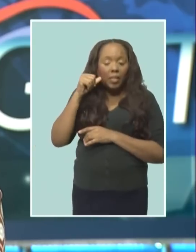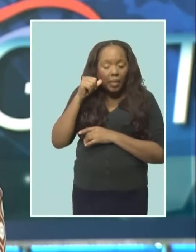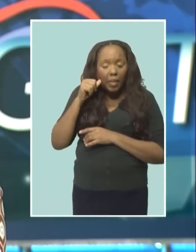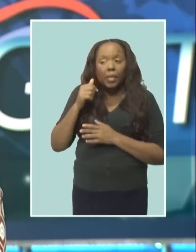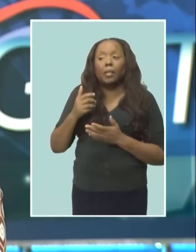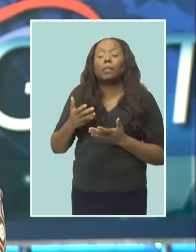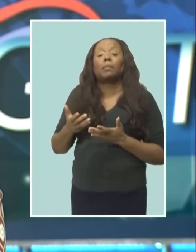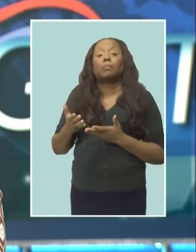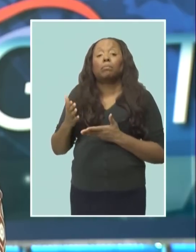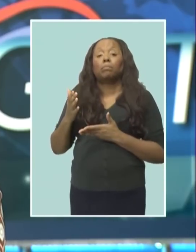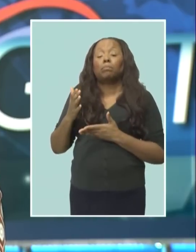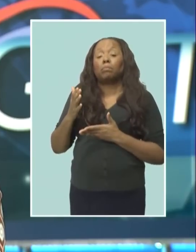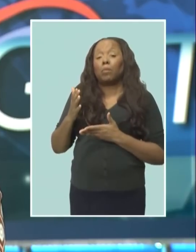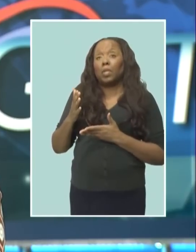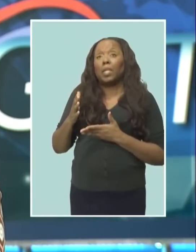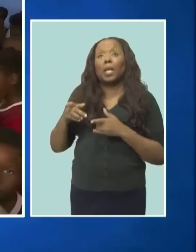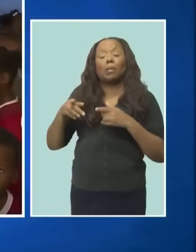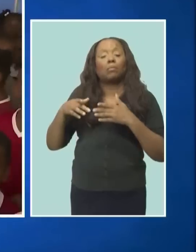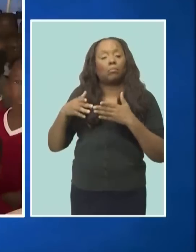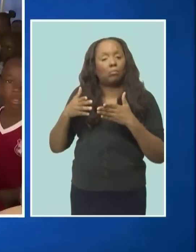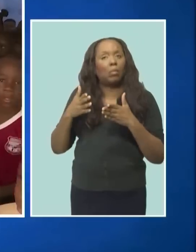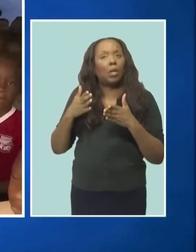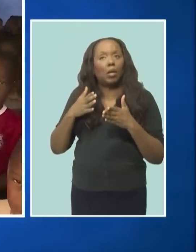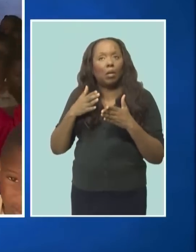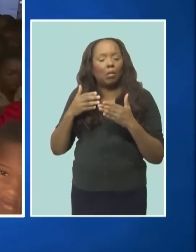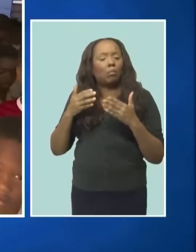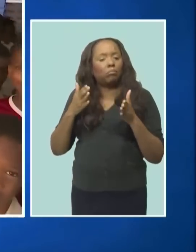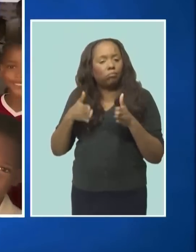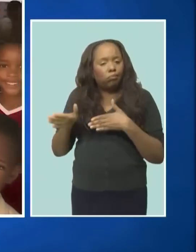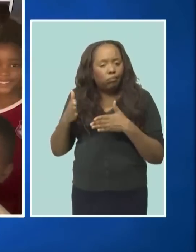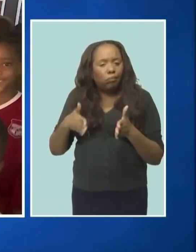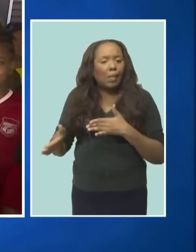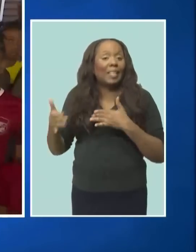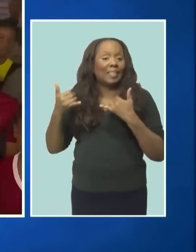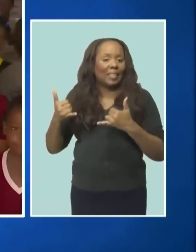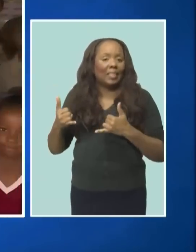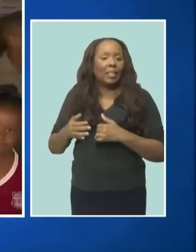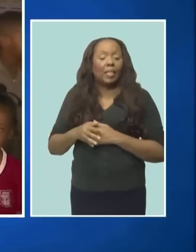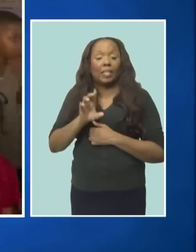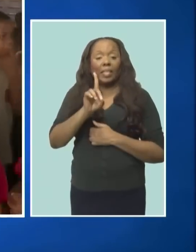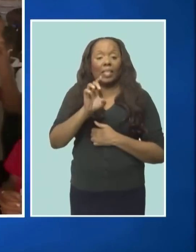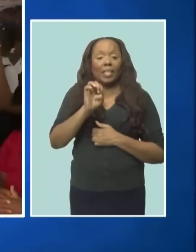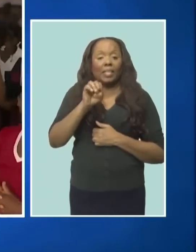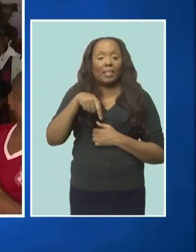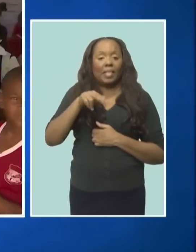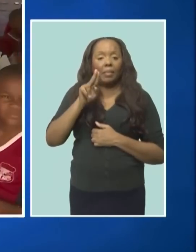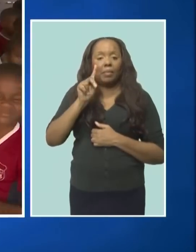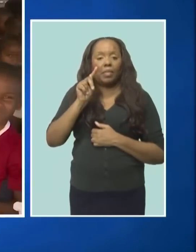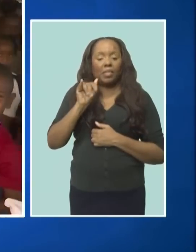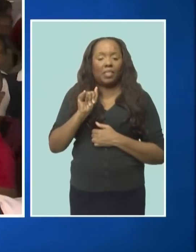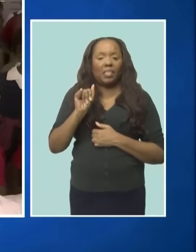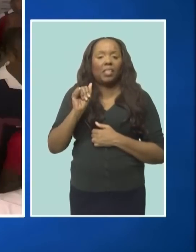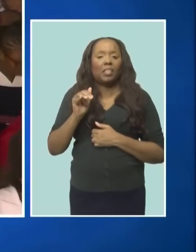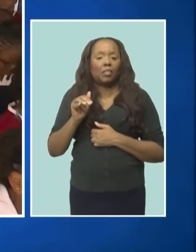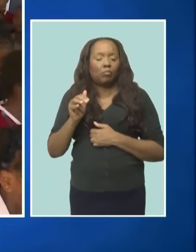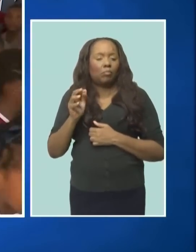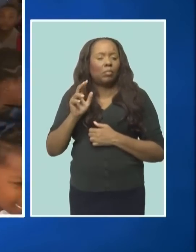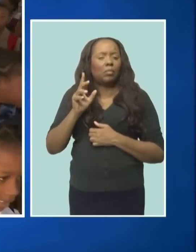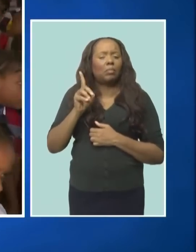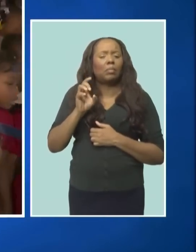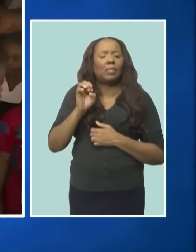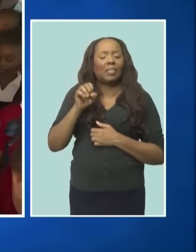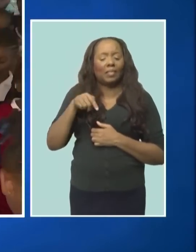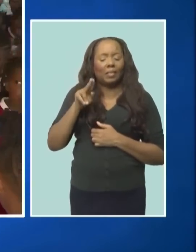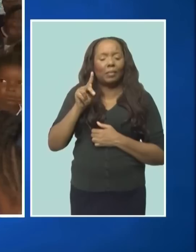absence. That's according to Deputy Chief Education Officer Julia Beckles. As a result of yesterday's action, 6 primary schools